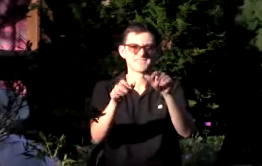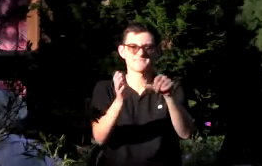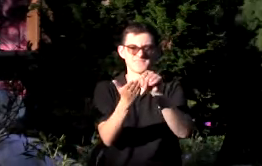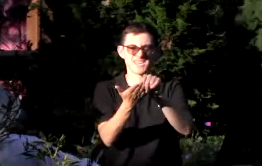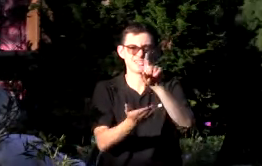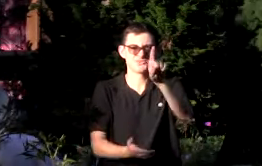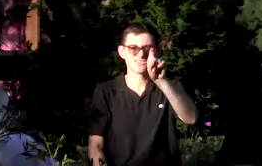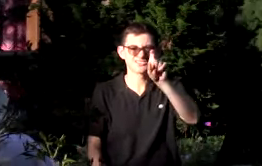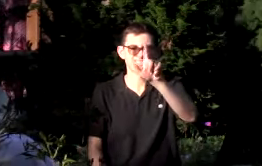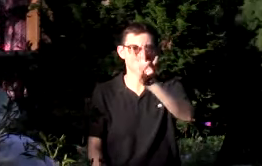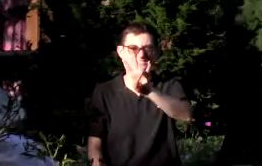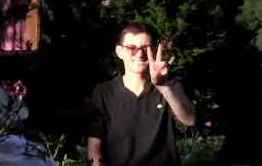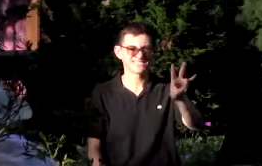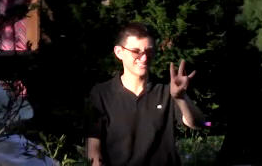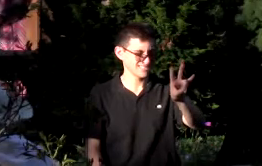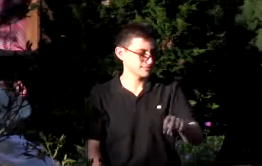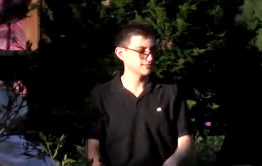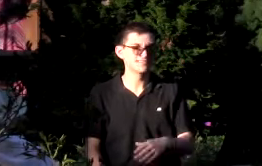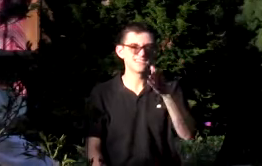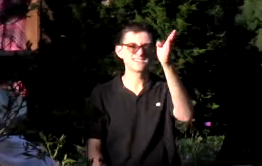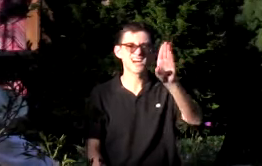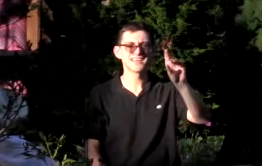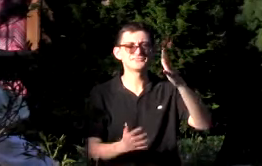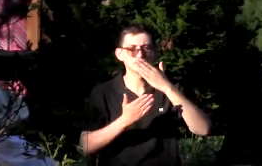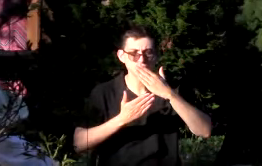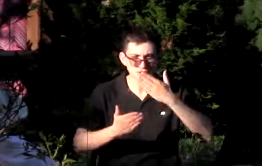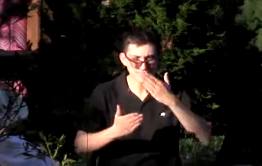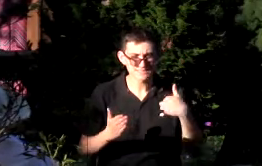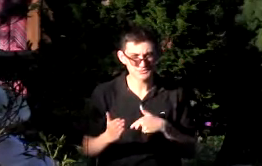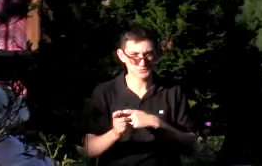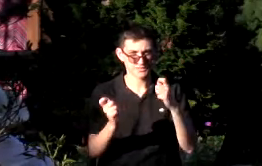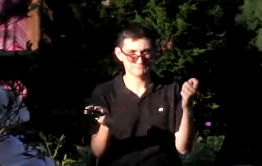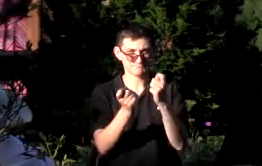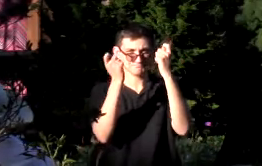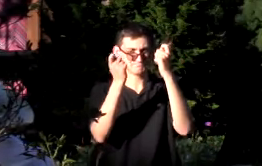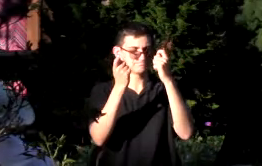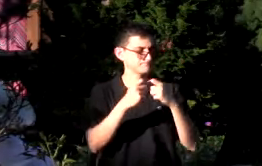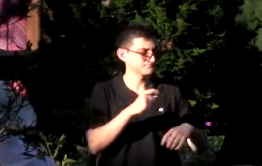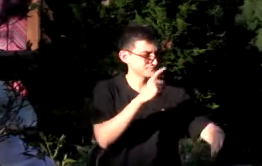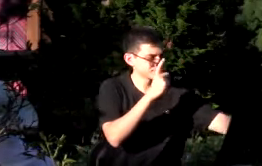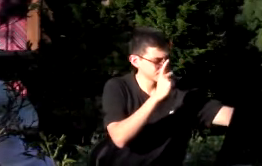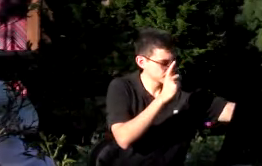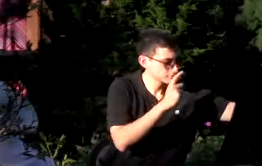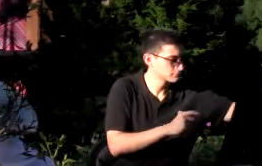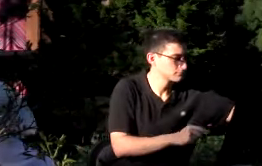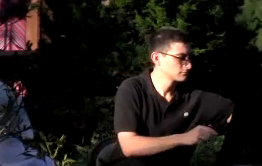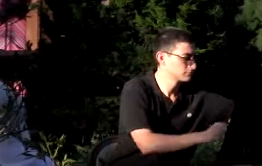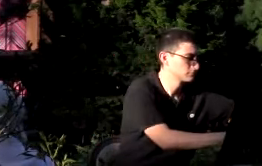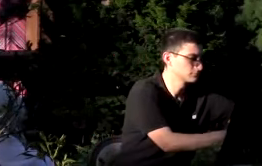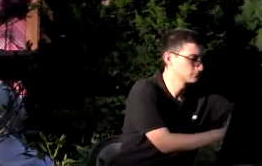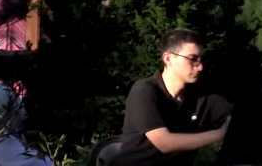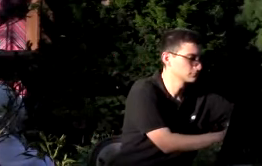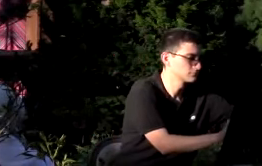177 as we say, God of goodness, we give thanks for the gift of life, wonder beyond words, for the awareness of soul, our light